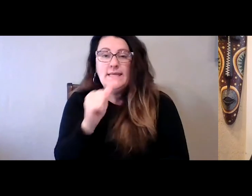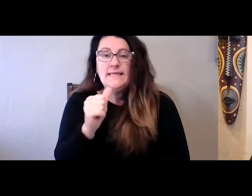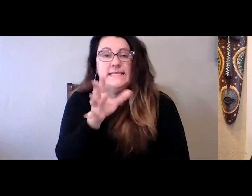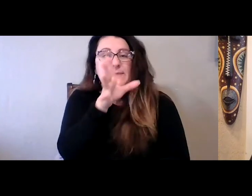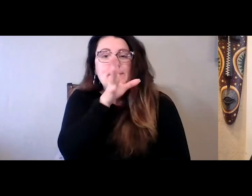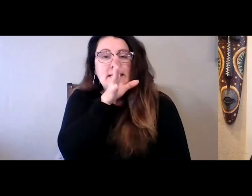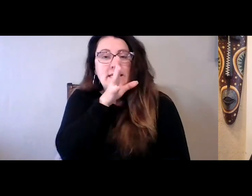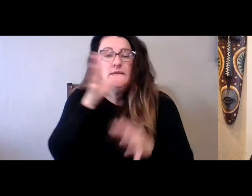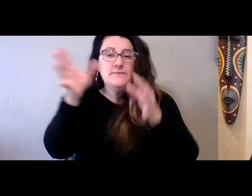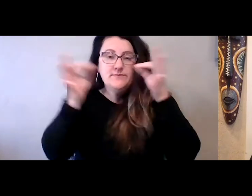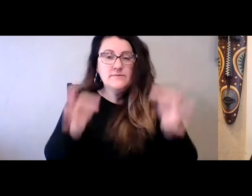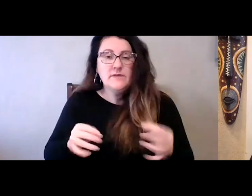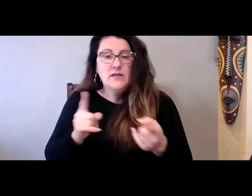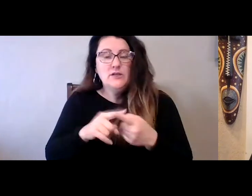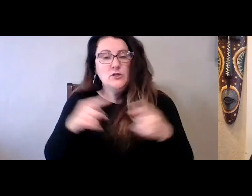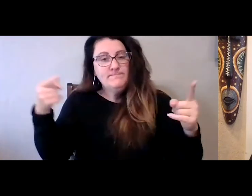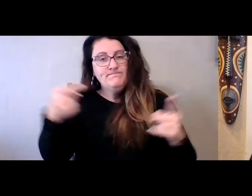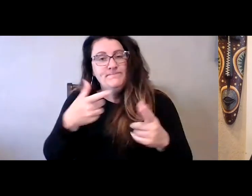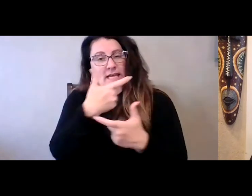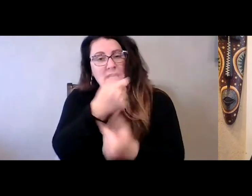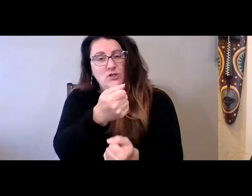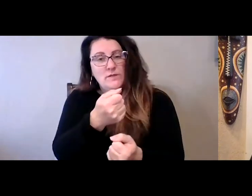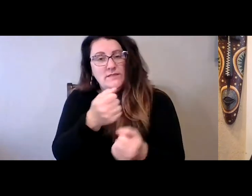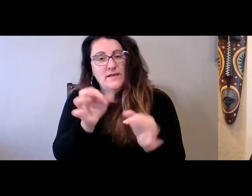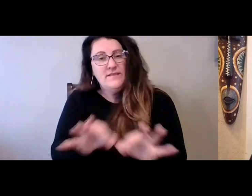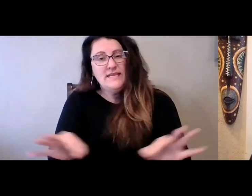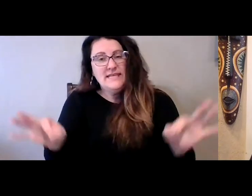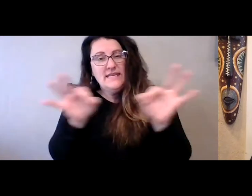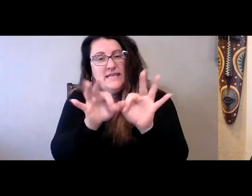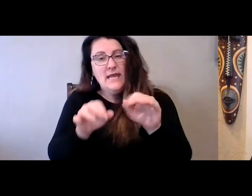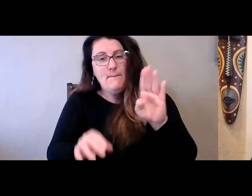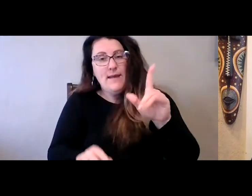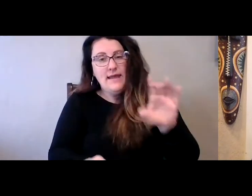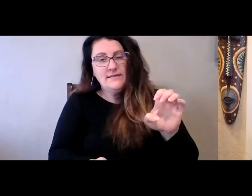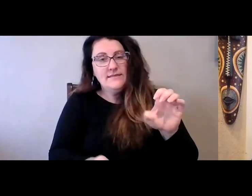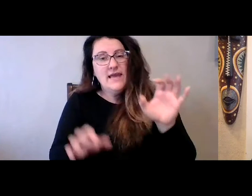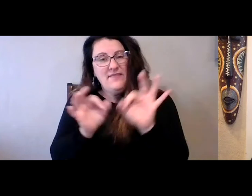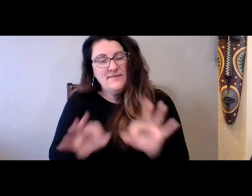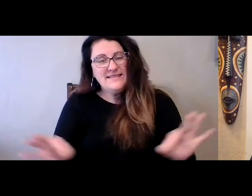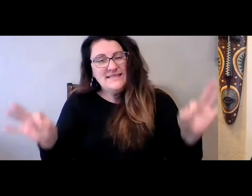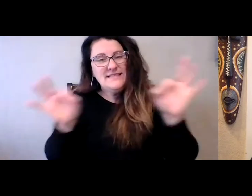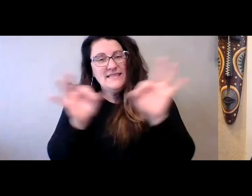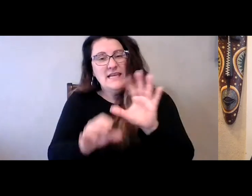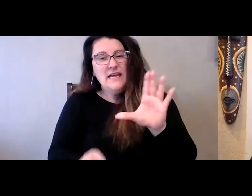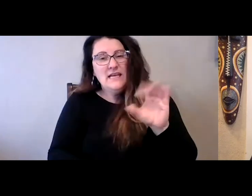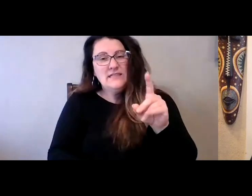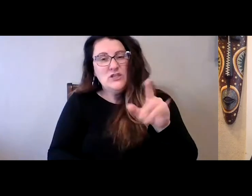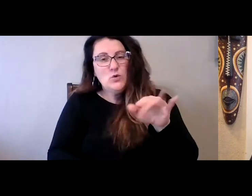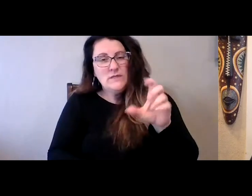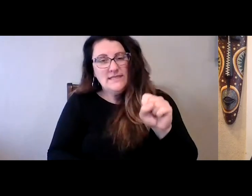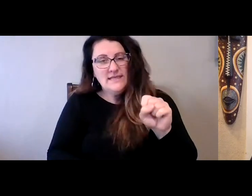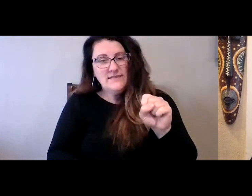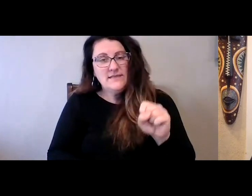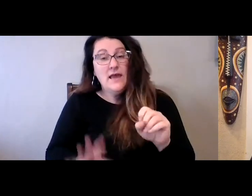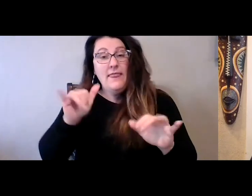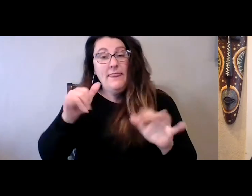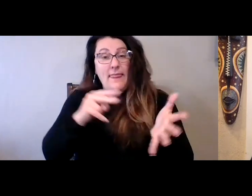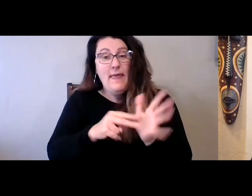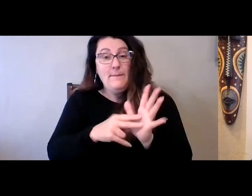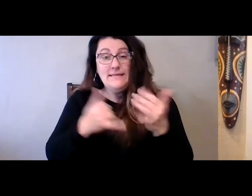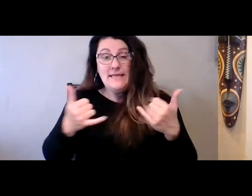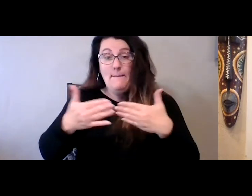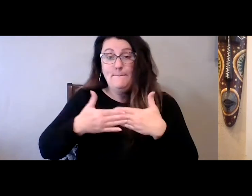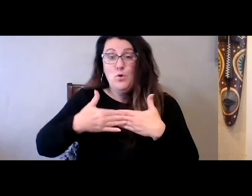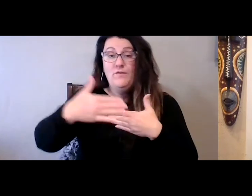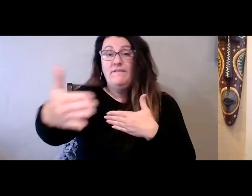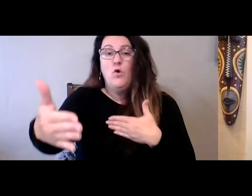to the material interests and needs of our key base and our key constituencies. And so what that means moving forward as I wrap